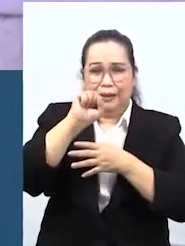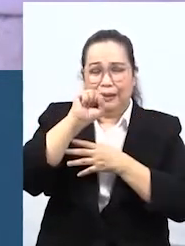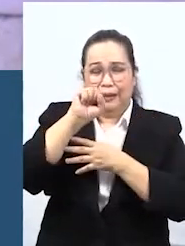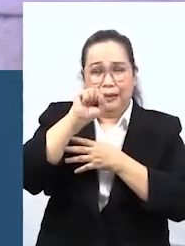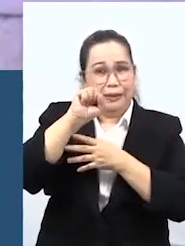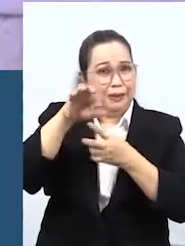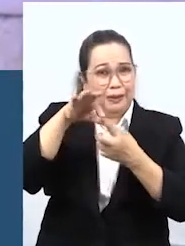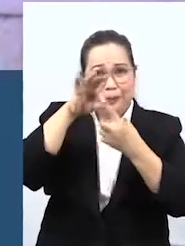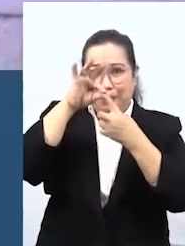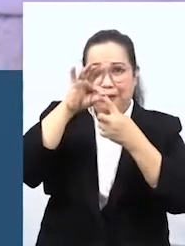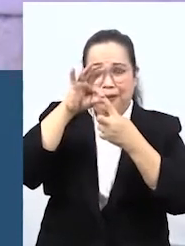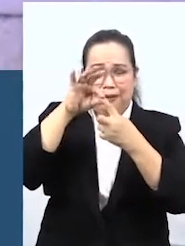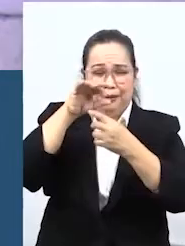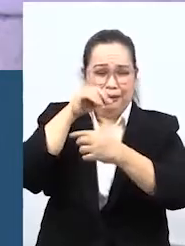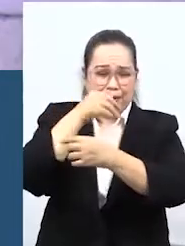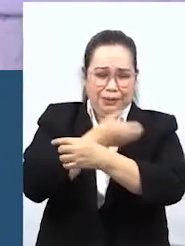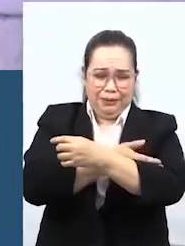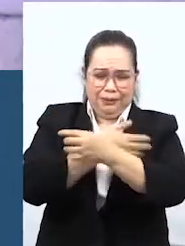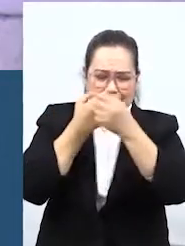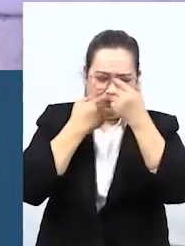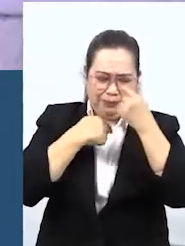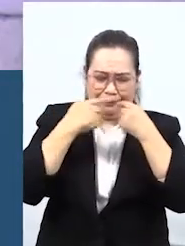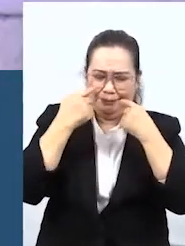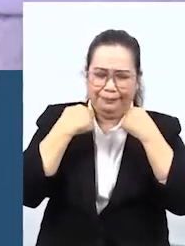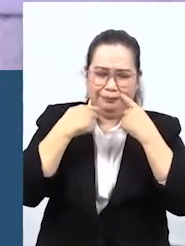child I was just